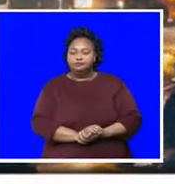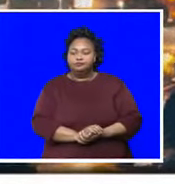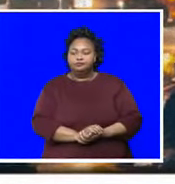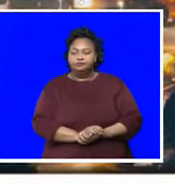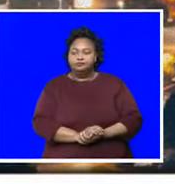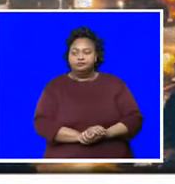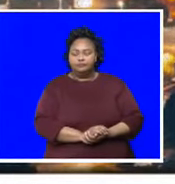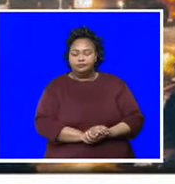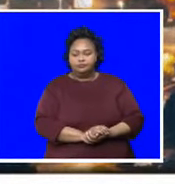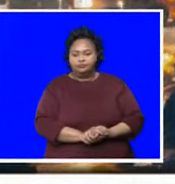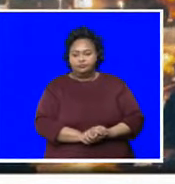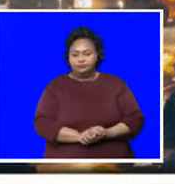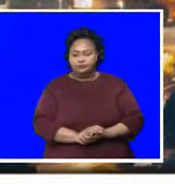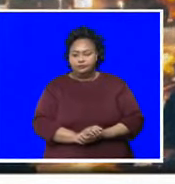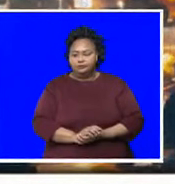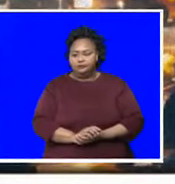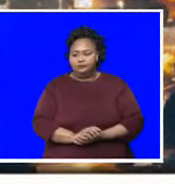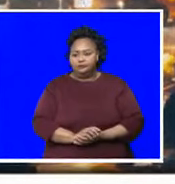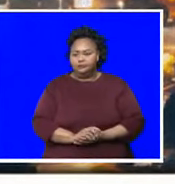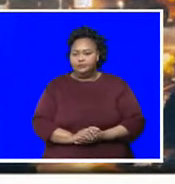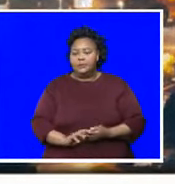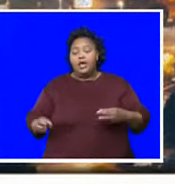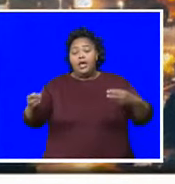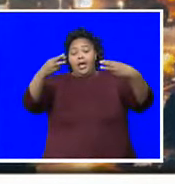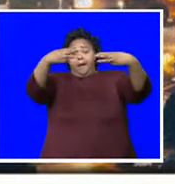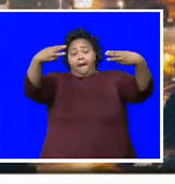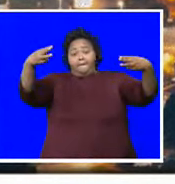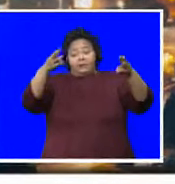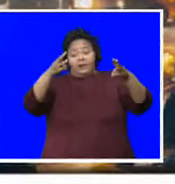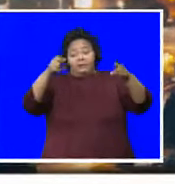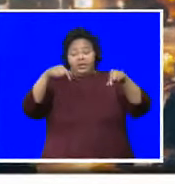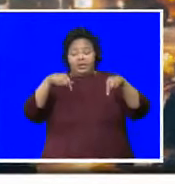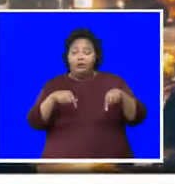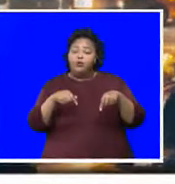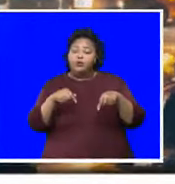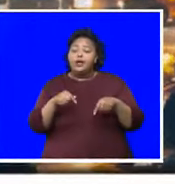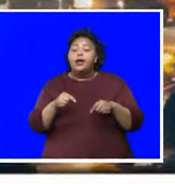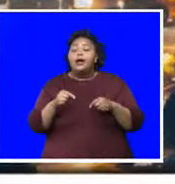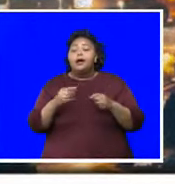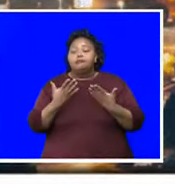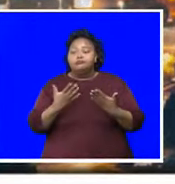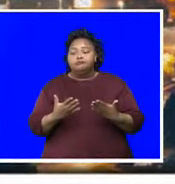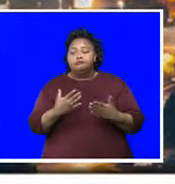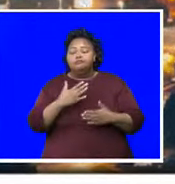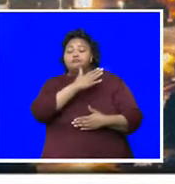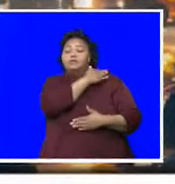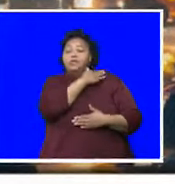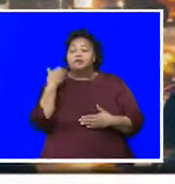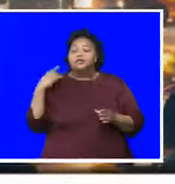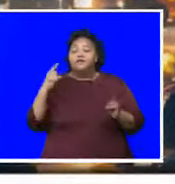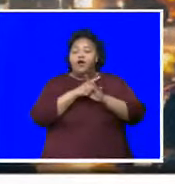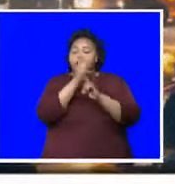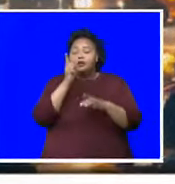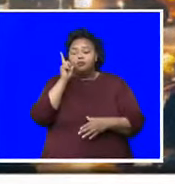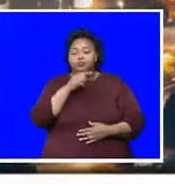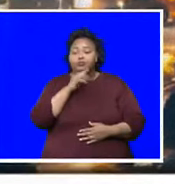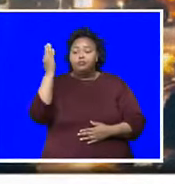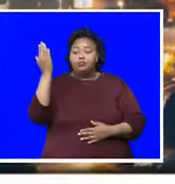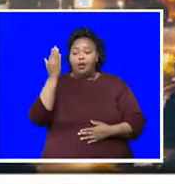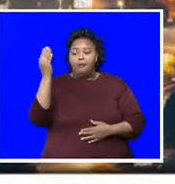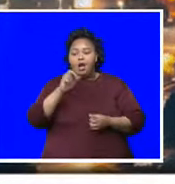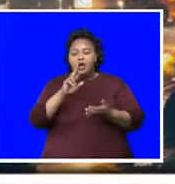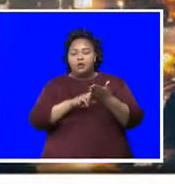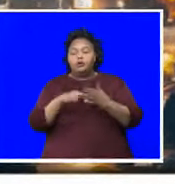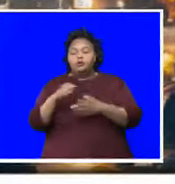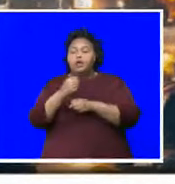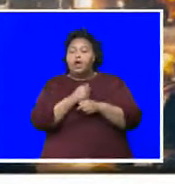In other news in detail, members of parliament rejected a report from the Minister for Health on drug shortage in public clinics and hospitals in the country. Members